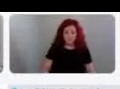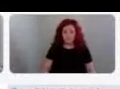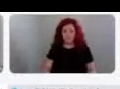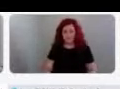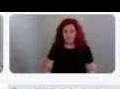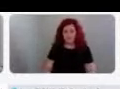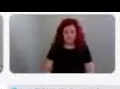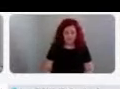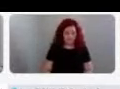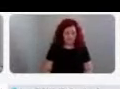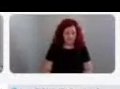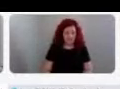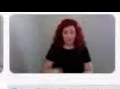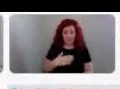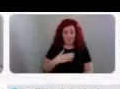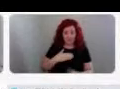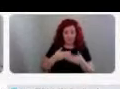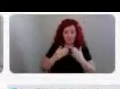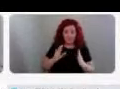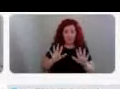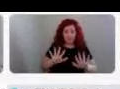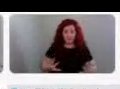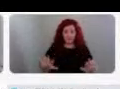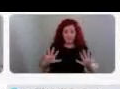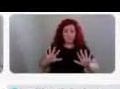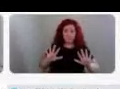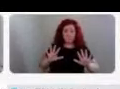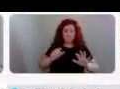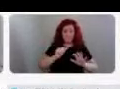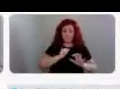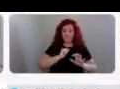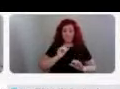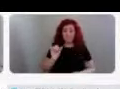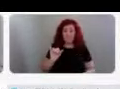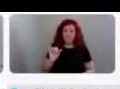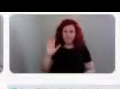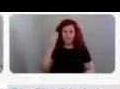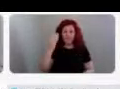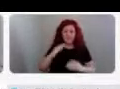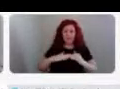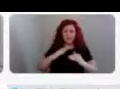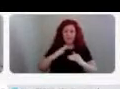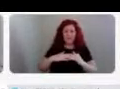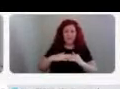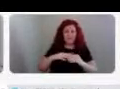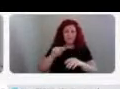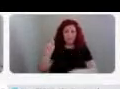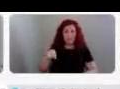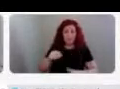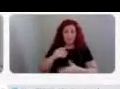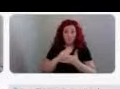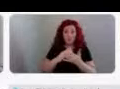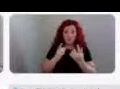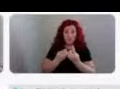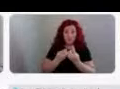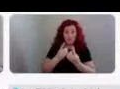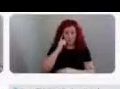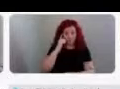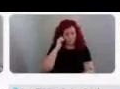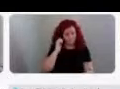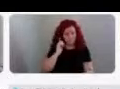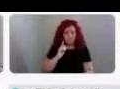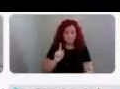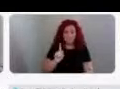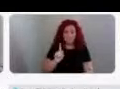to my neighbors and i it seems that at least the tucson part of this district are the